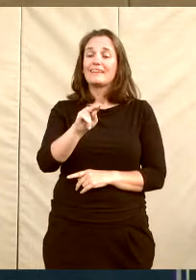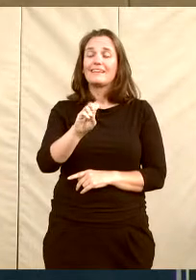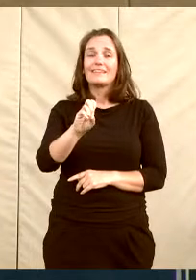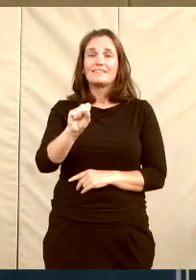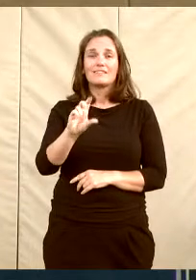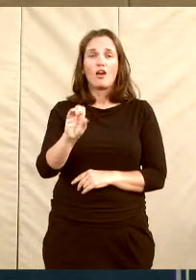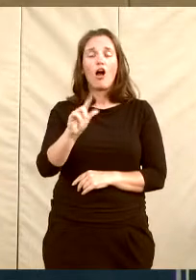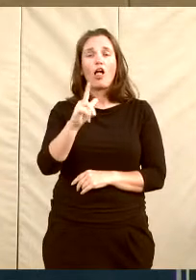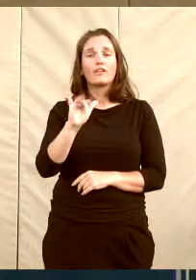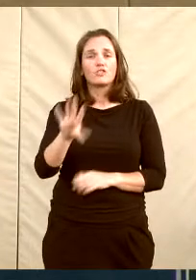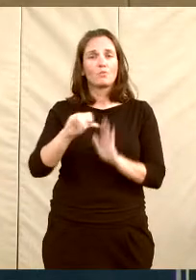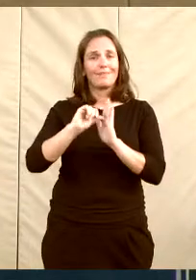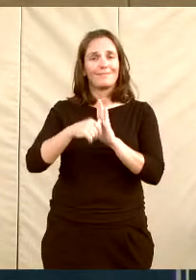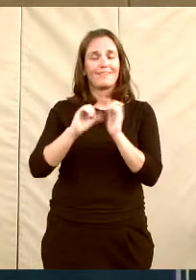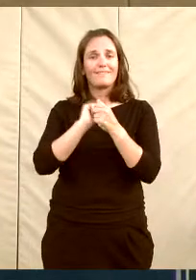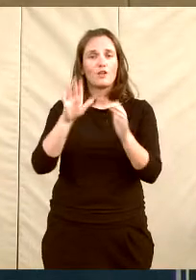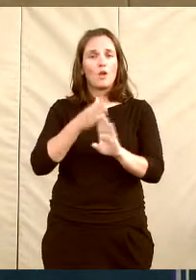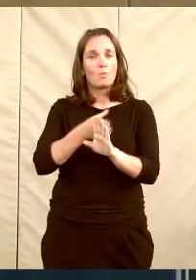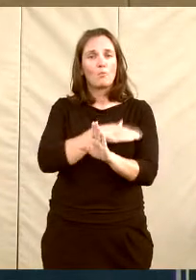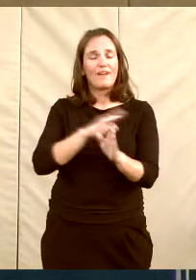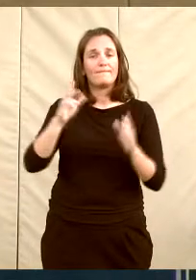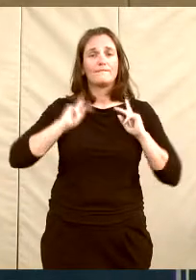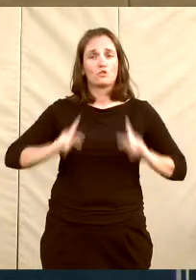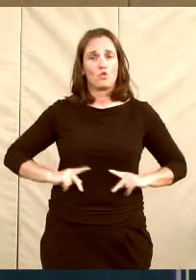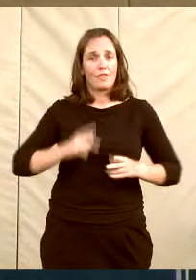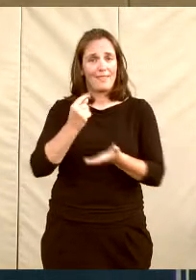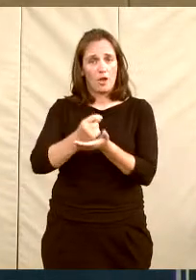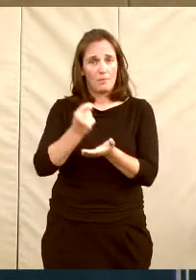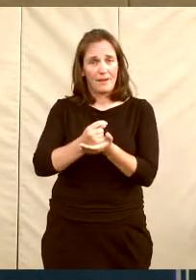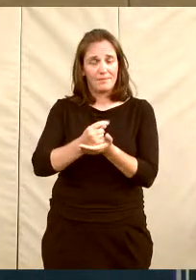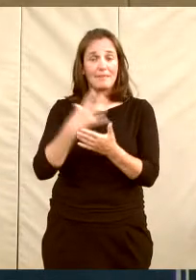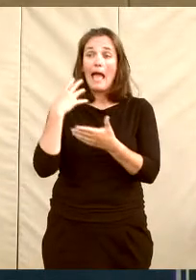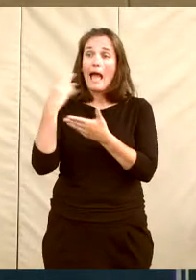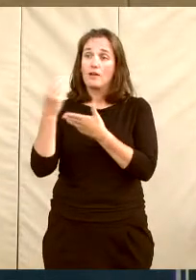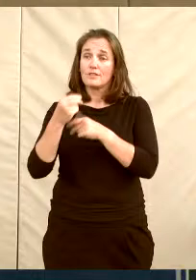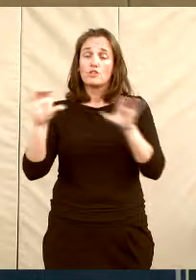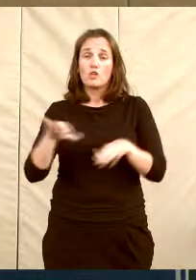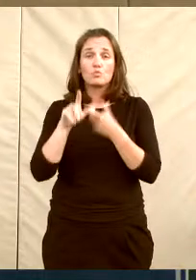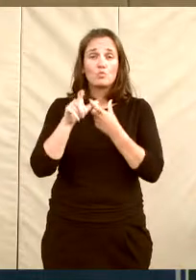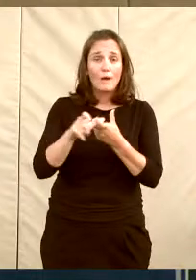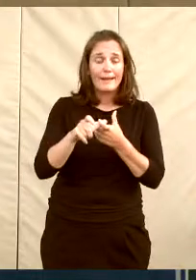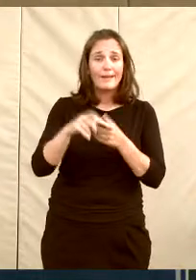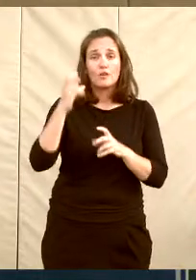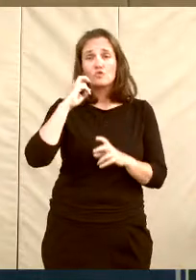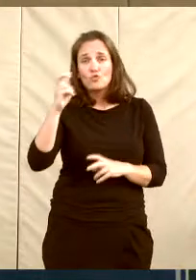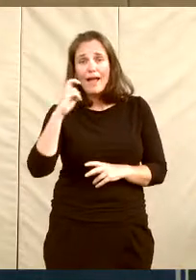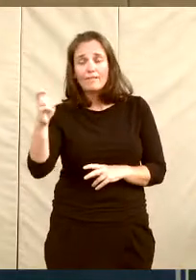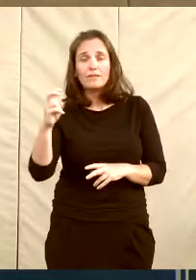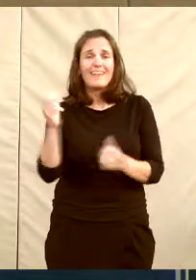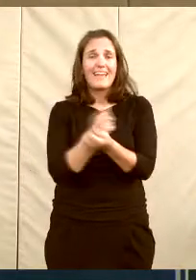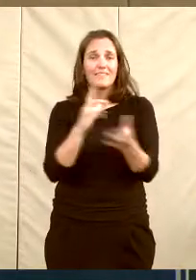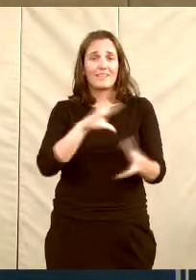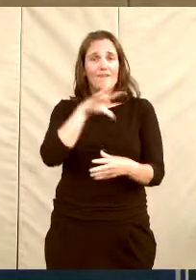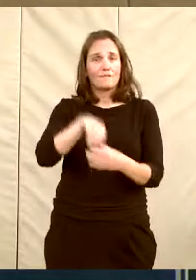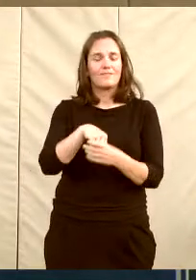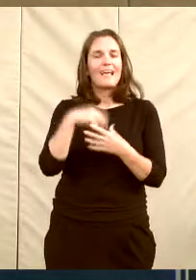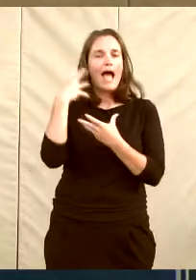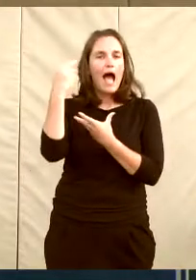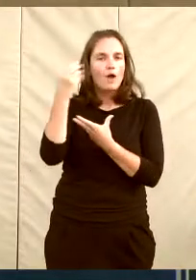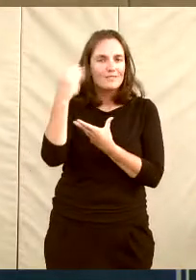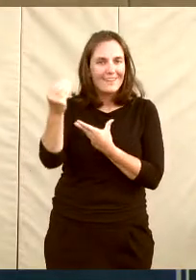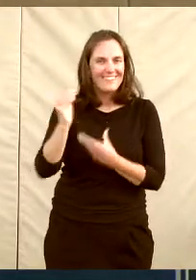therapy. Outside of her academic success, she finds time to run, travel, and do anything that involves outdoors.